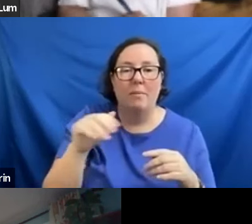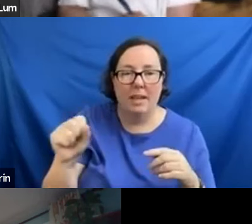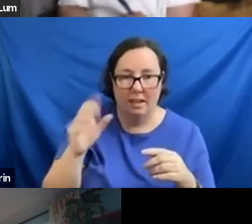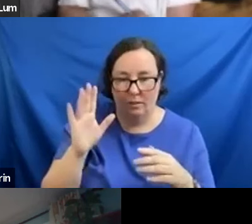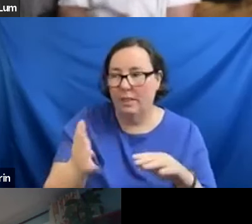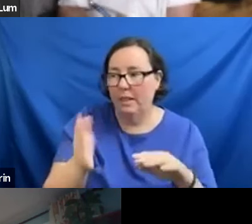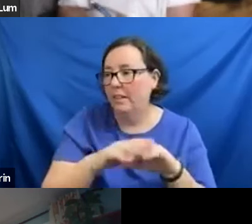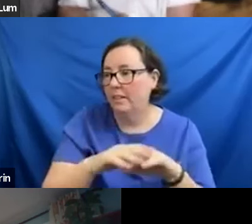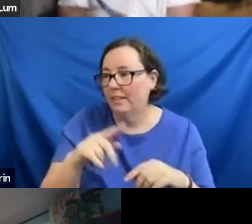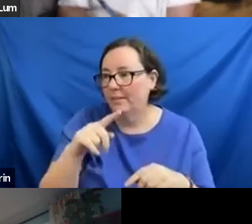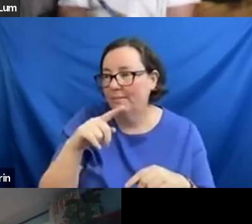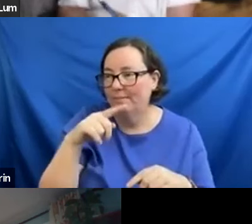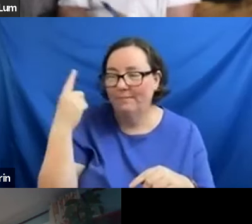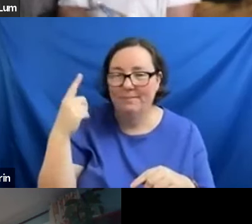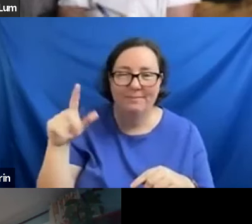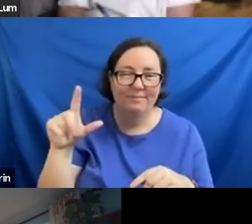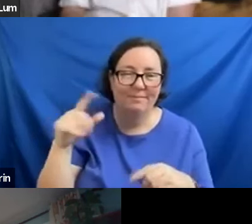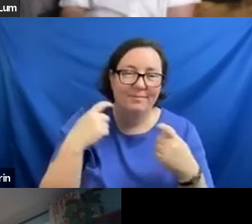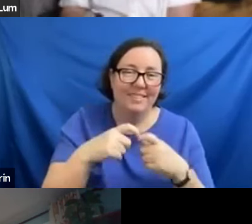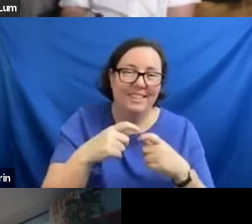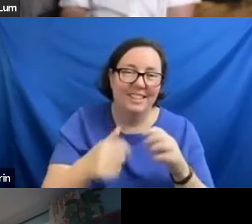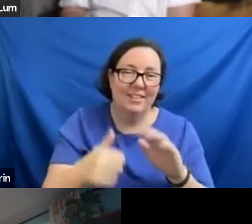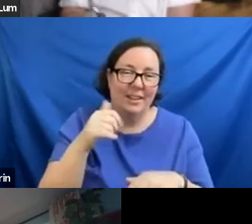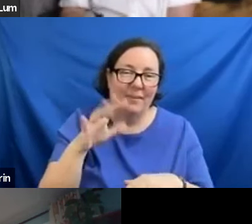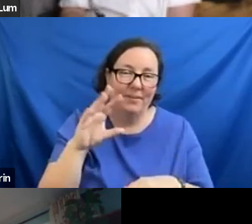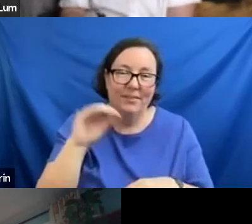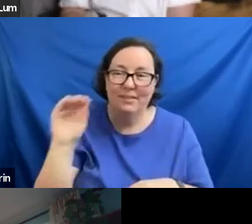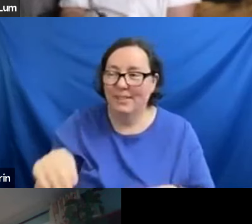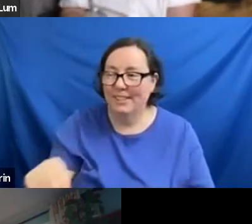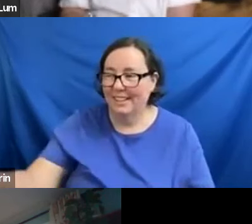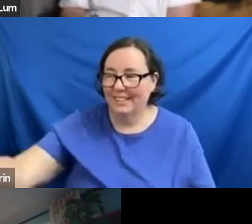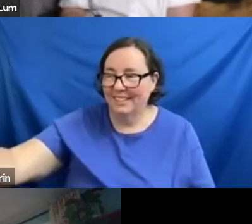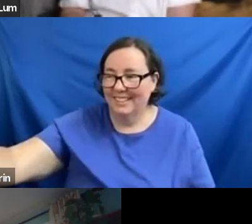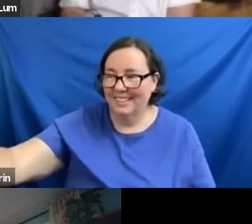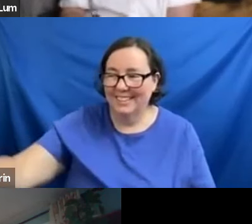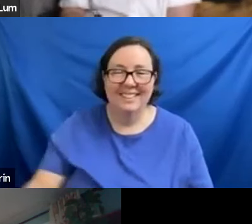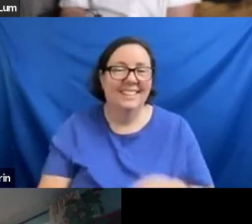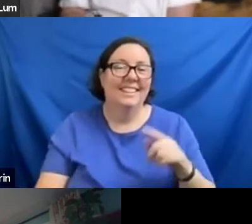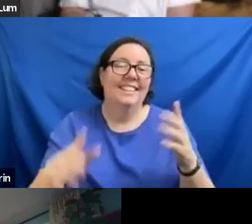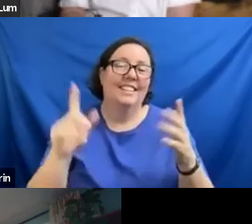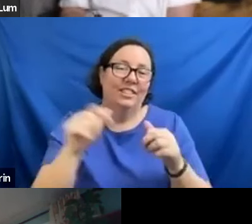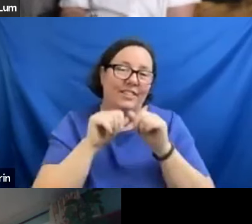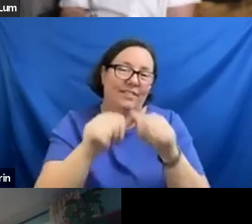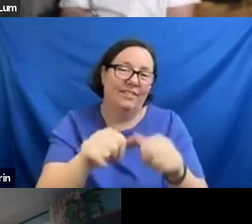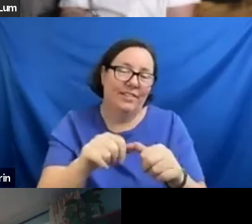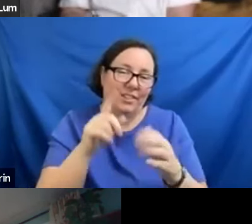Latino students by up to 50%. We should further explore this thought